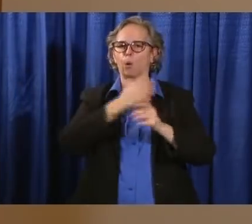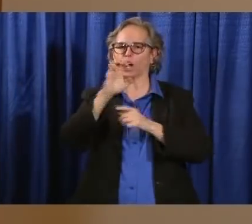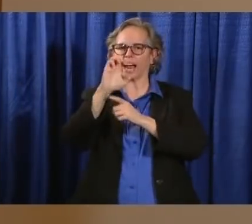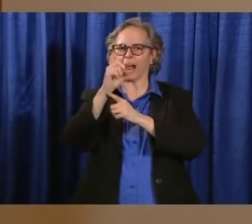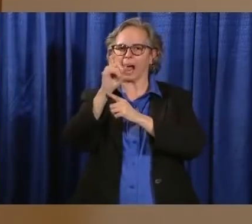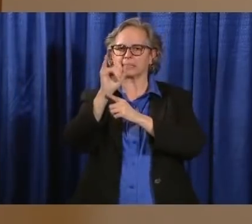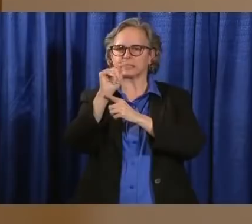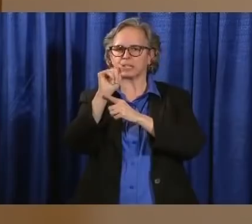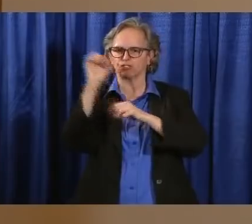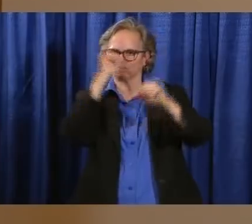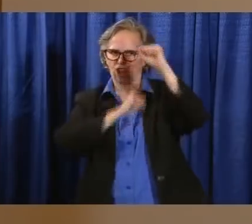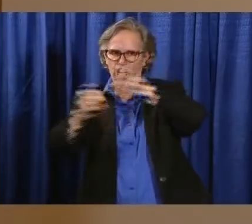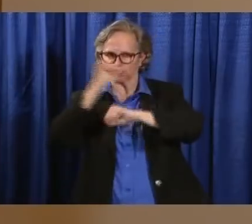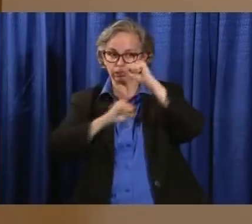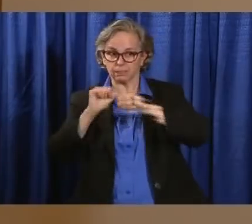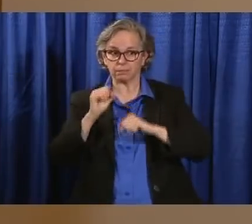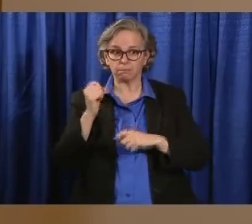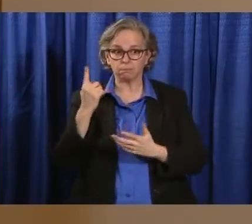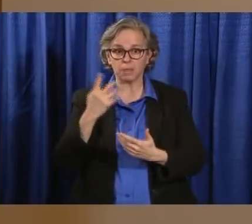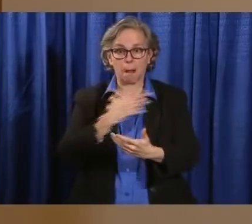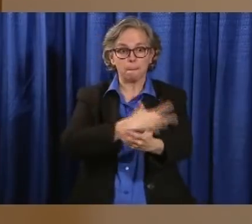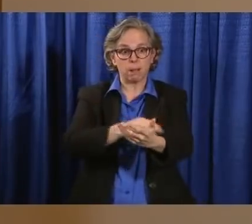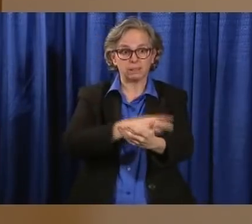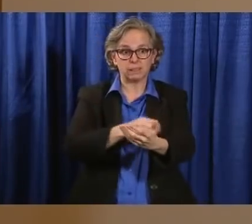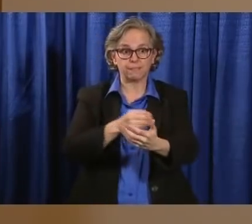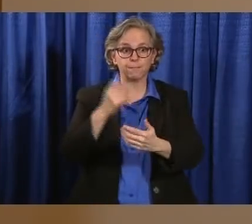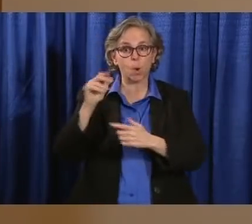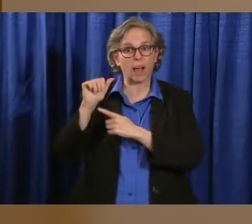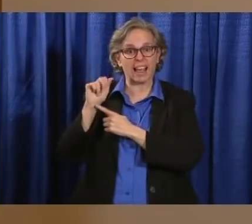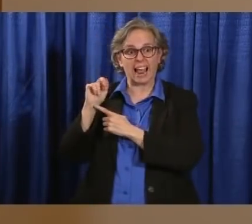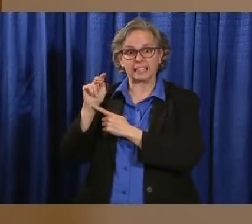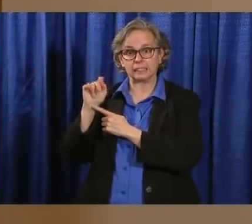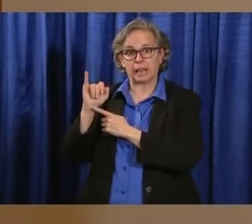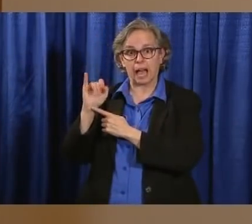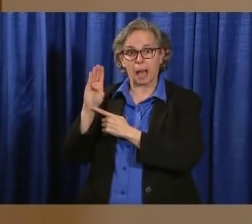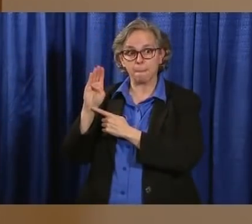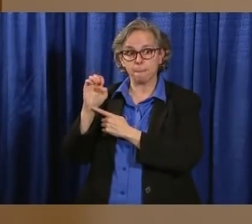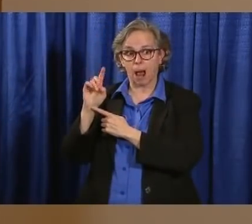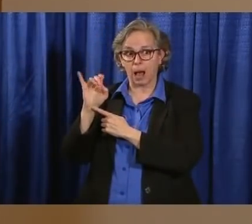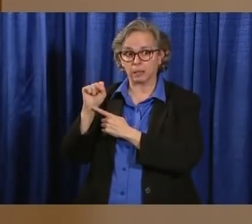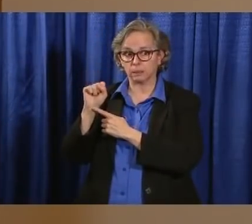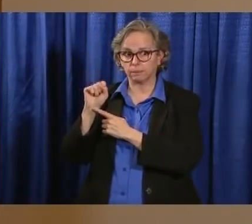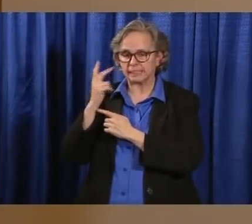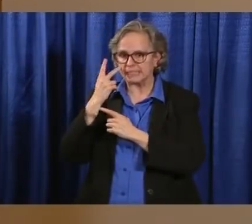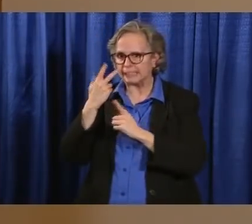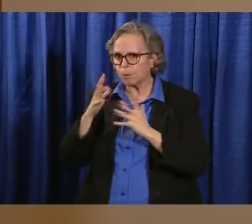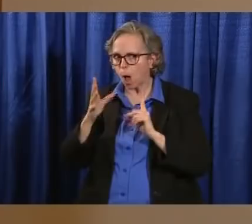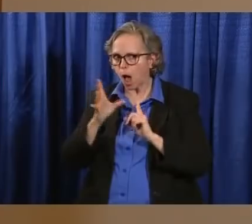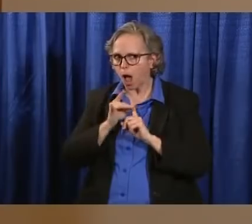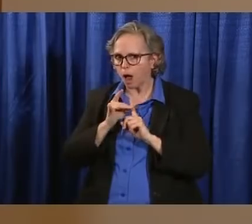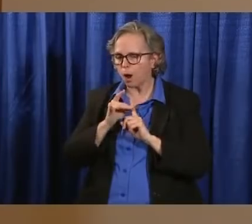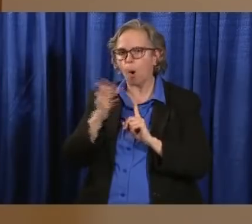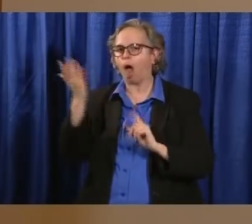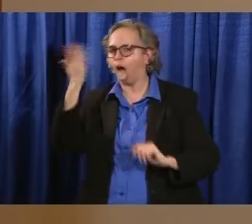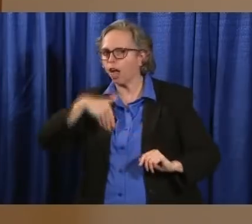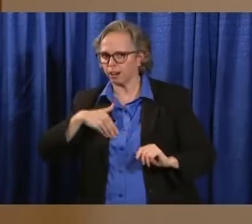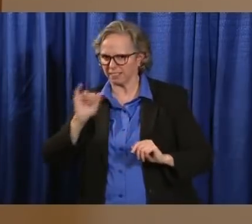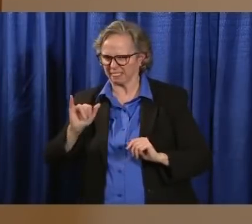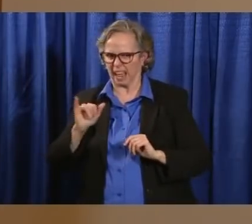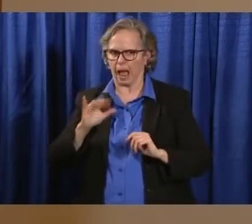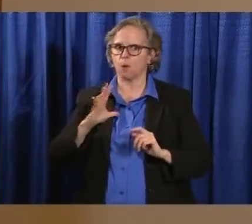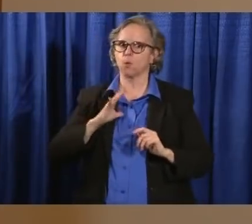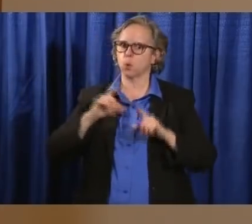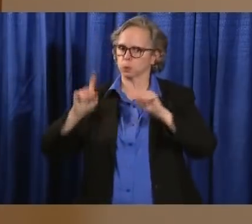you ever had it in the past. So complicated, the testing thing. I can just tell you that Ohio, on every one